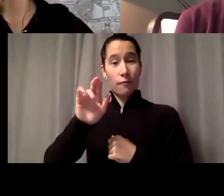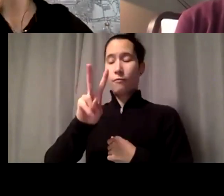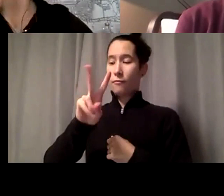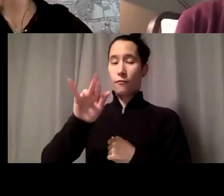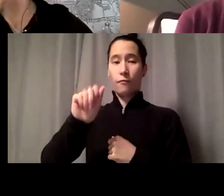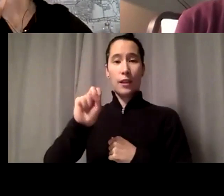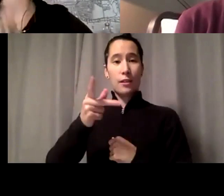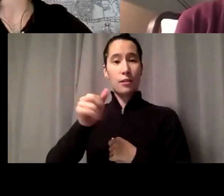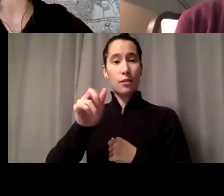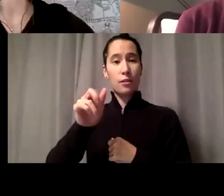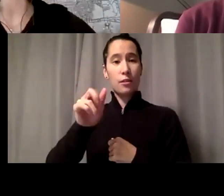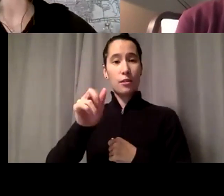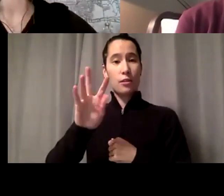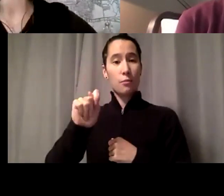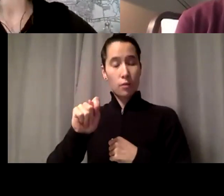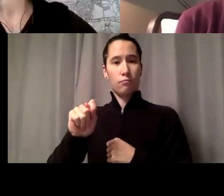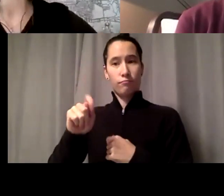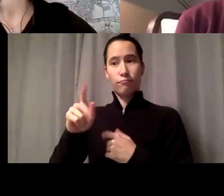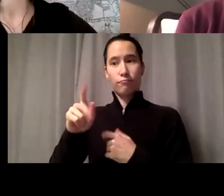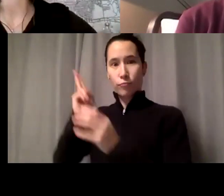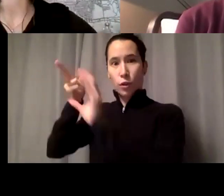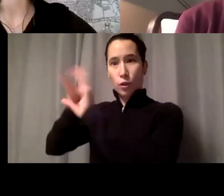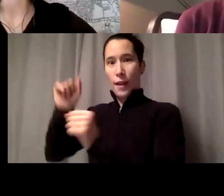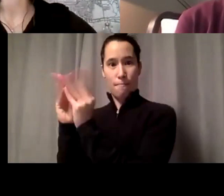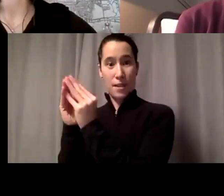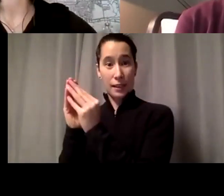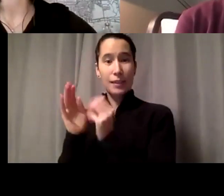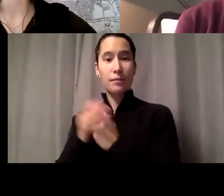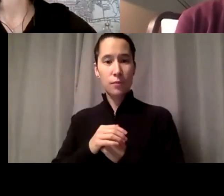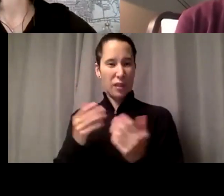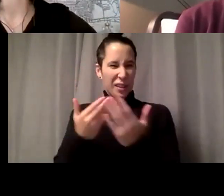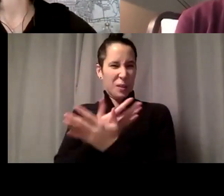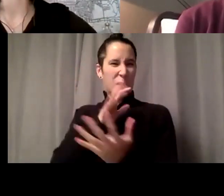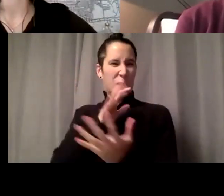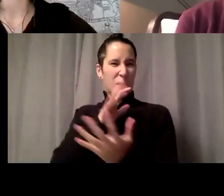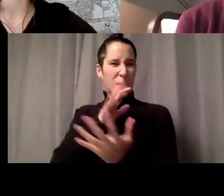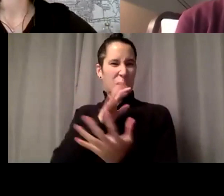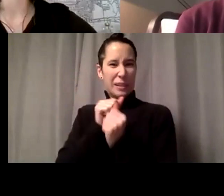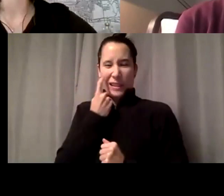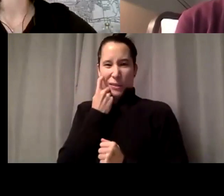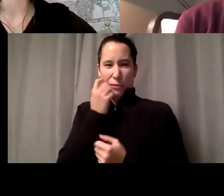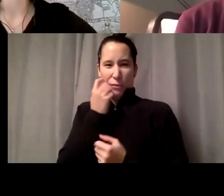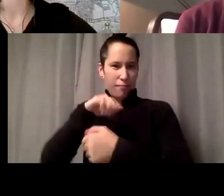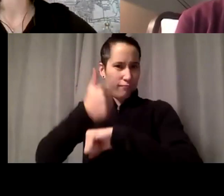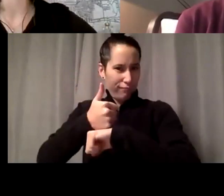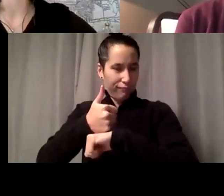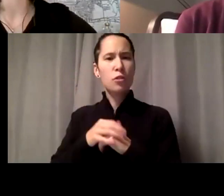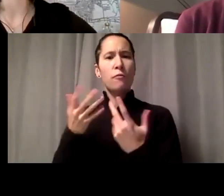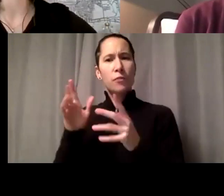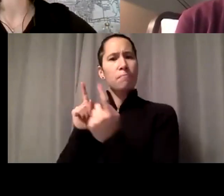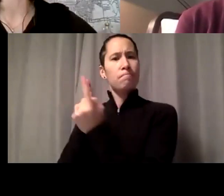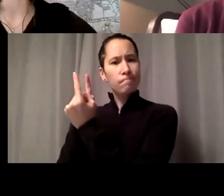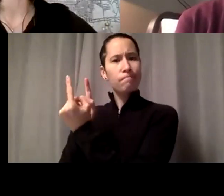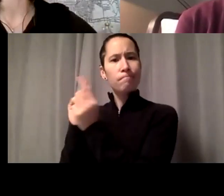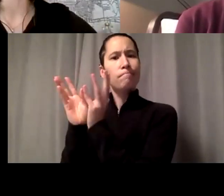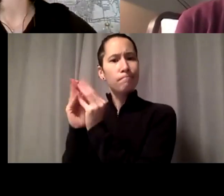committee, has a seat at the table. This is a relatively new committee that was just formed, and we've met a few times, and so we